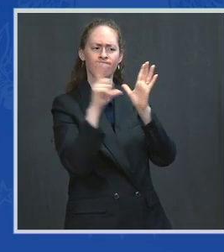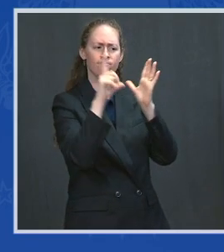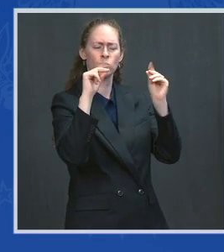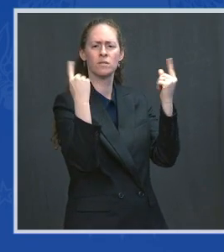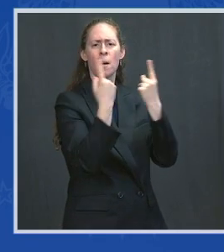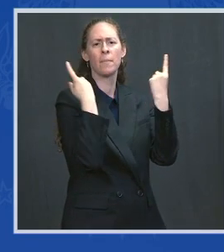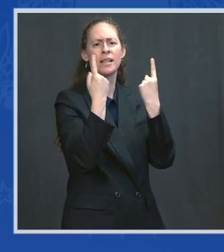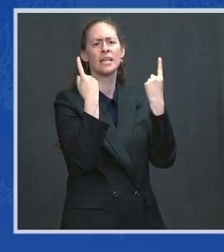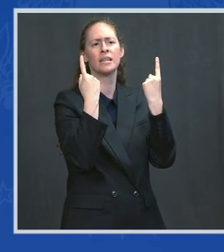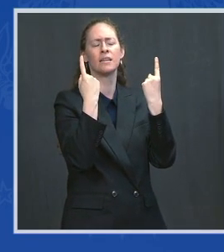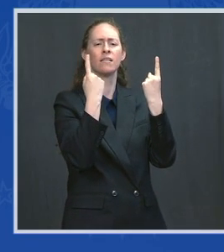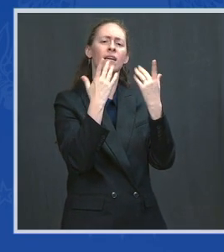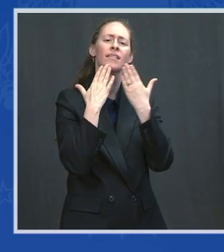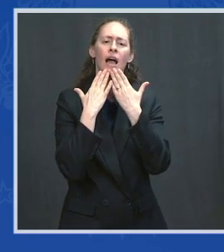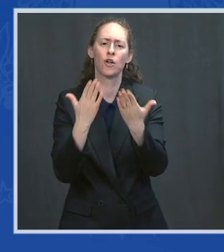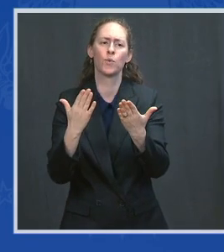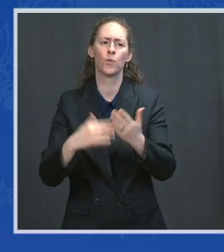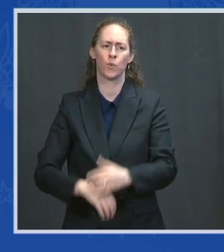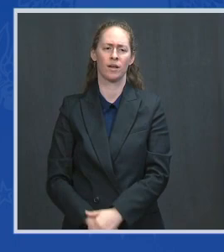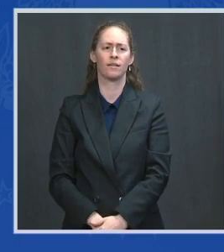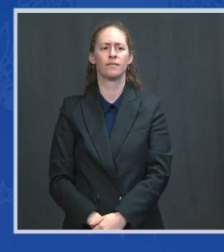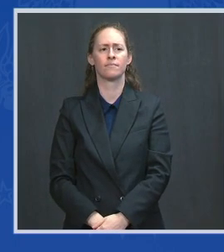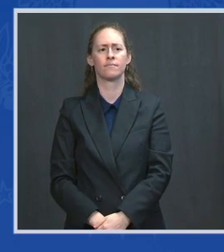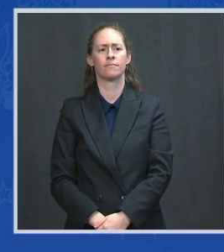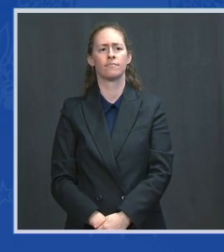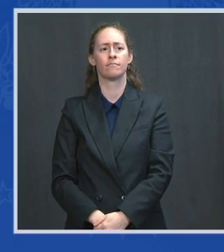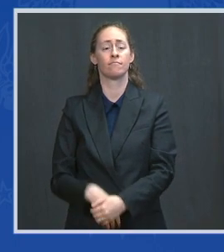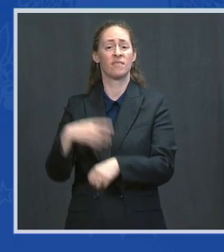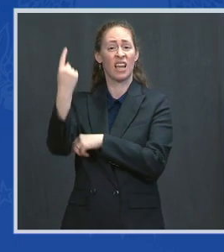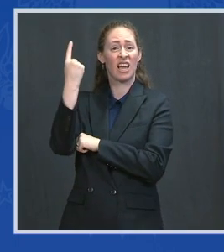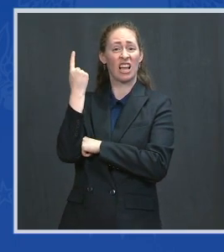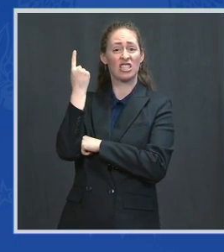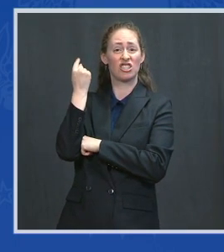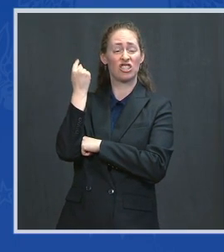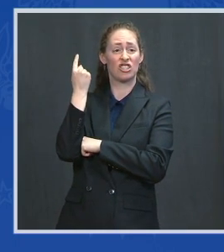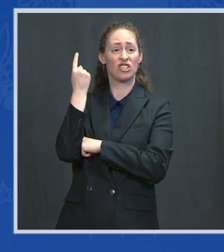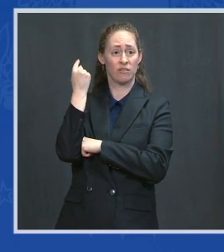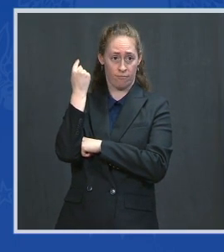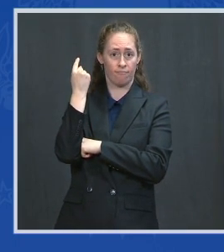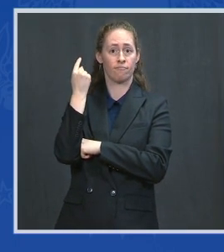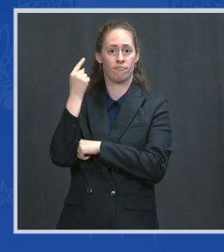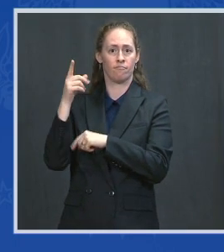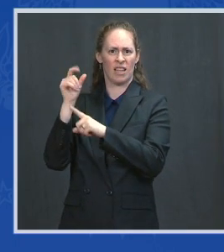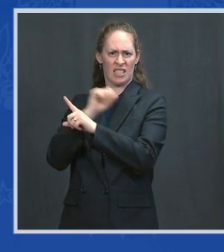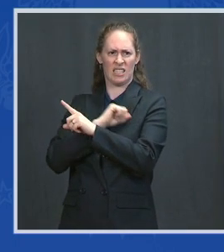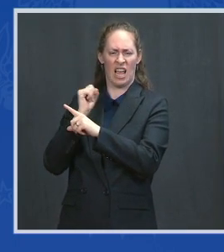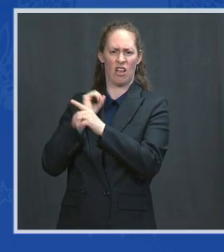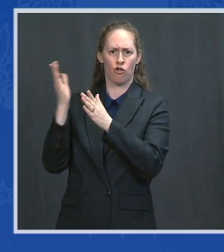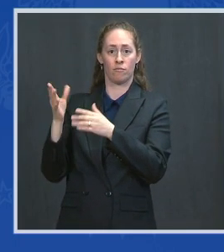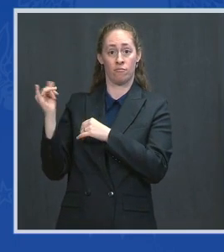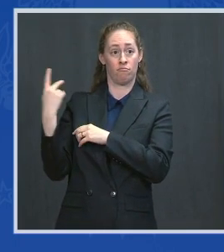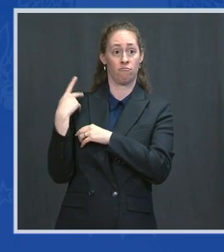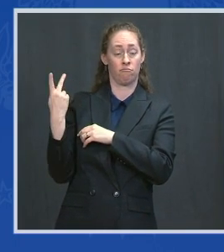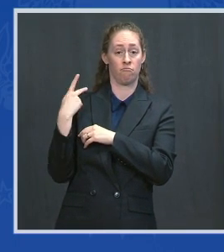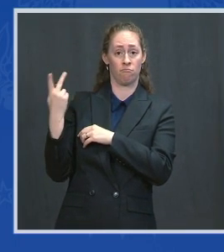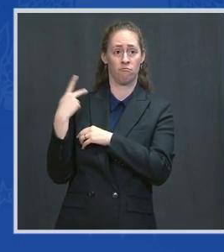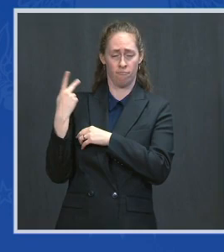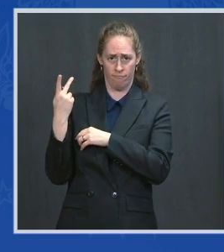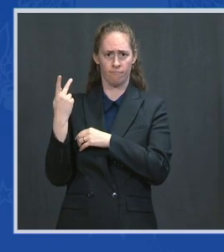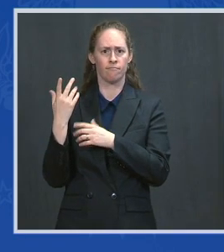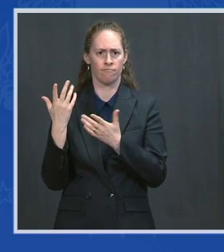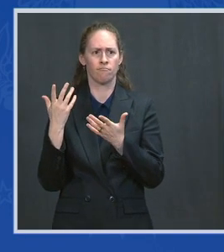year, when I was in the Senate, Senator Hirono and Senator Duckworth and I introduced a resolution in the United States